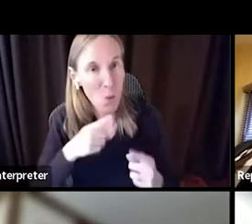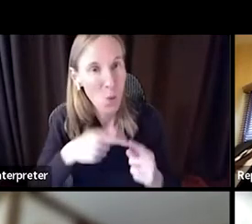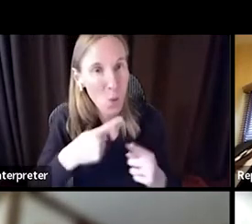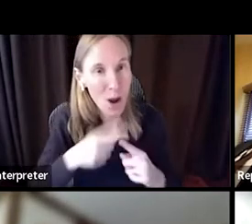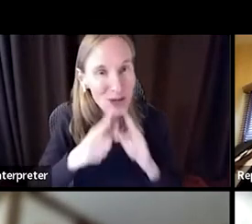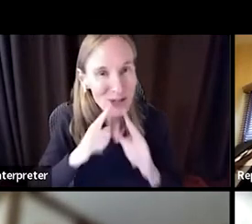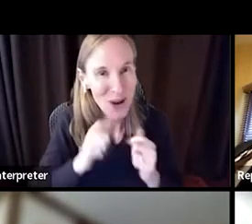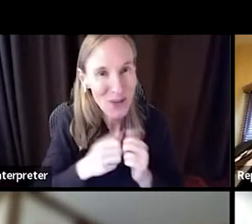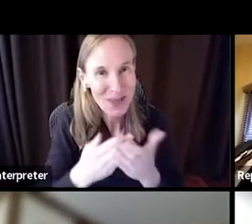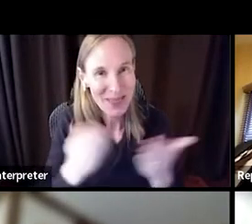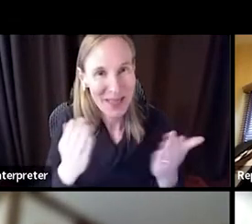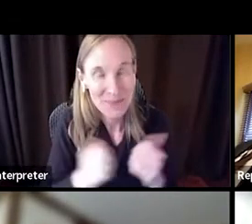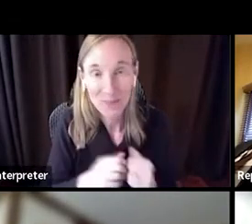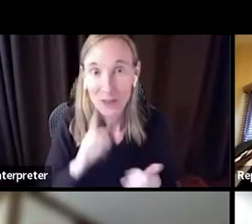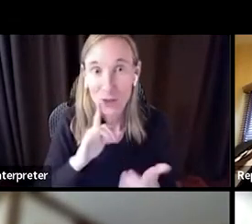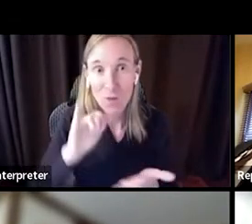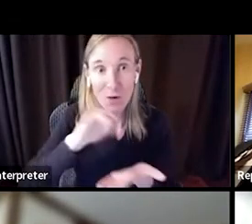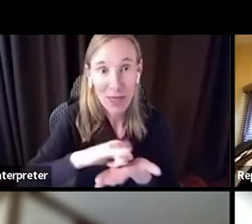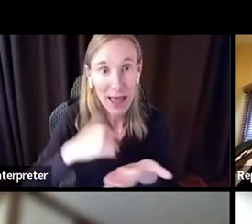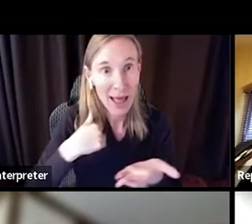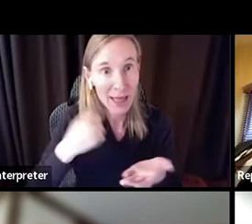that, I think we'll,